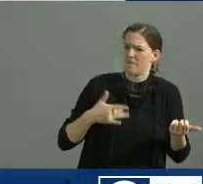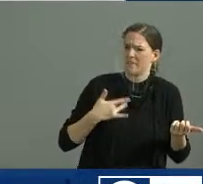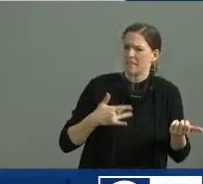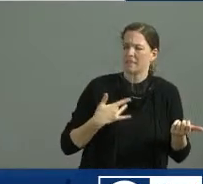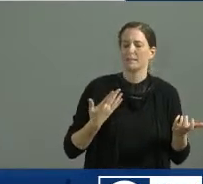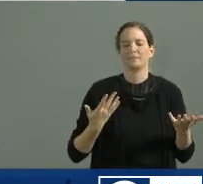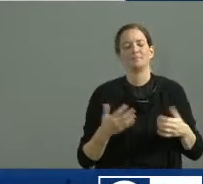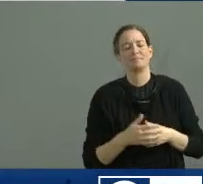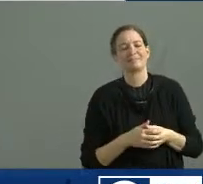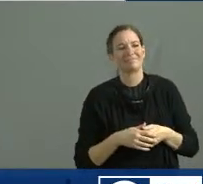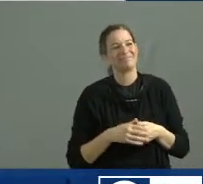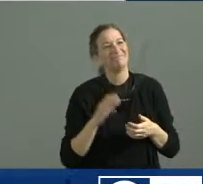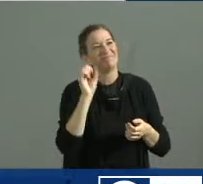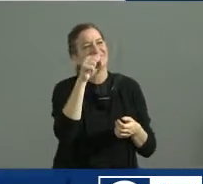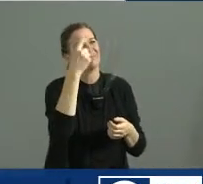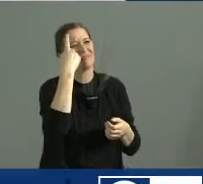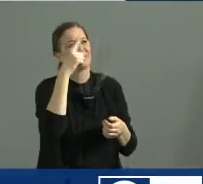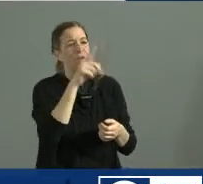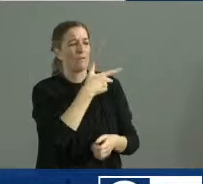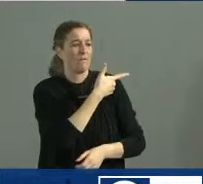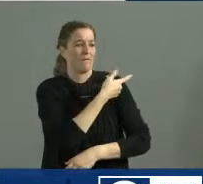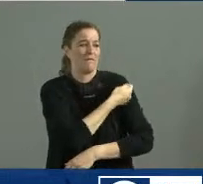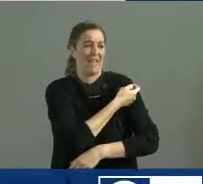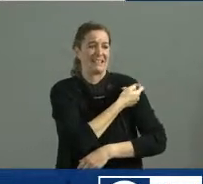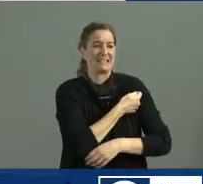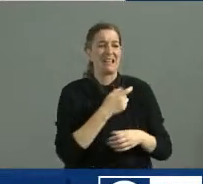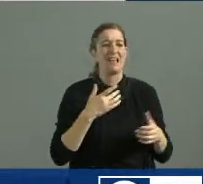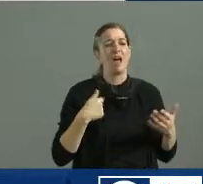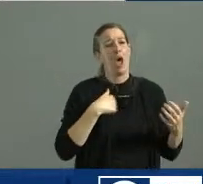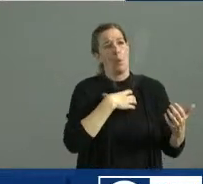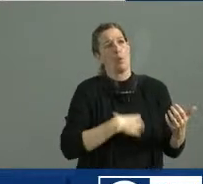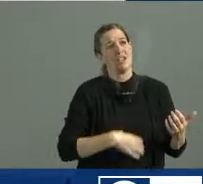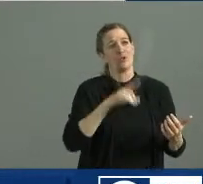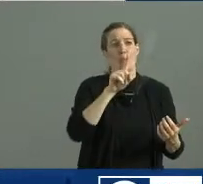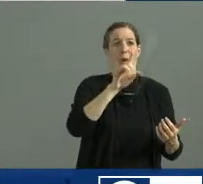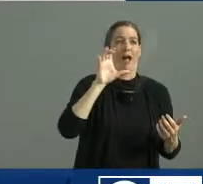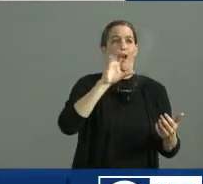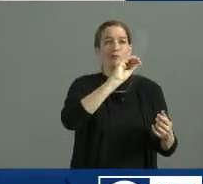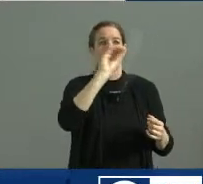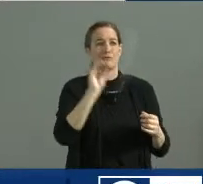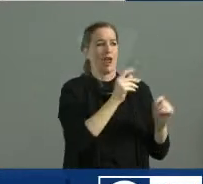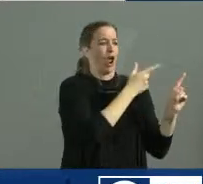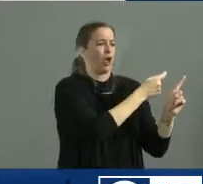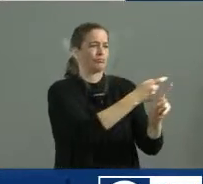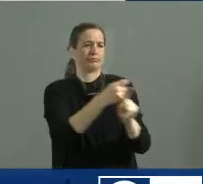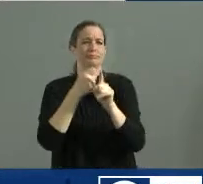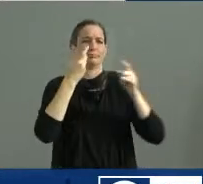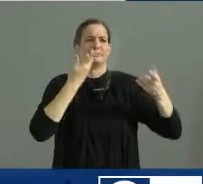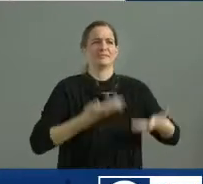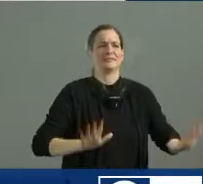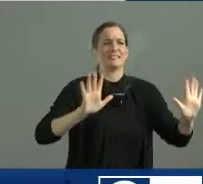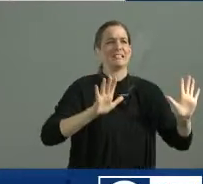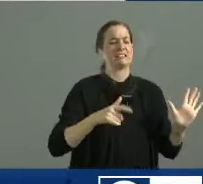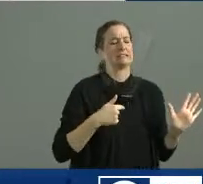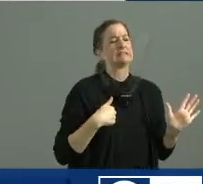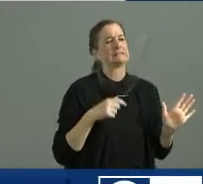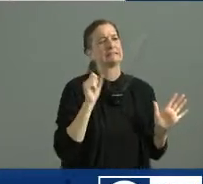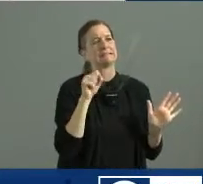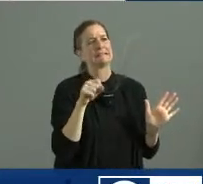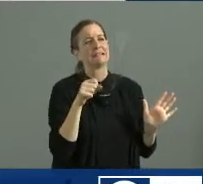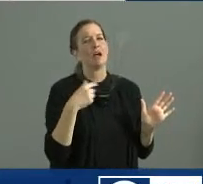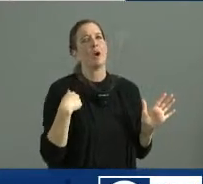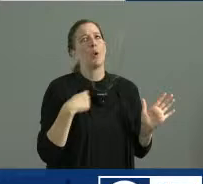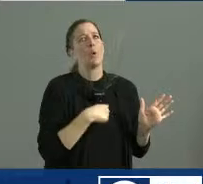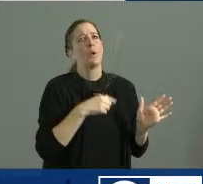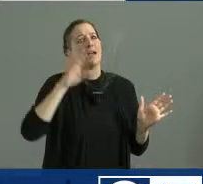at 100%. I think the 45% right now, you know, when we did some of those surveys, we knew that